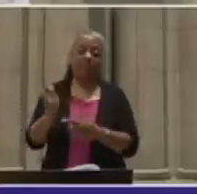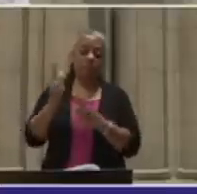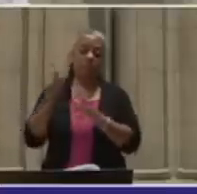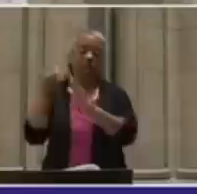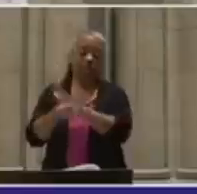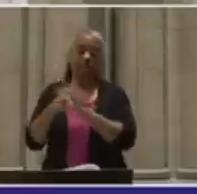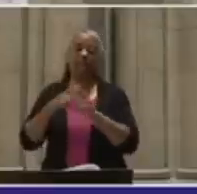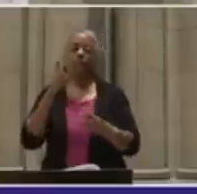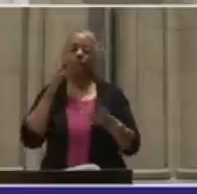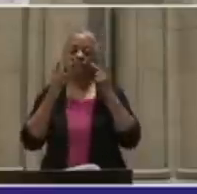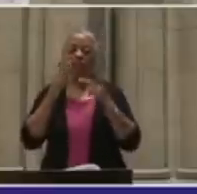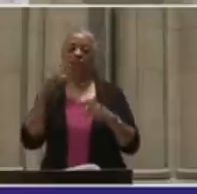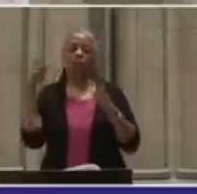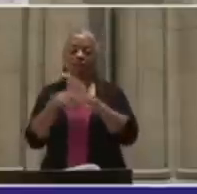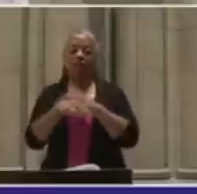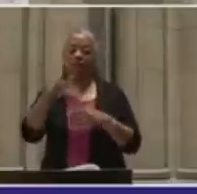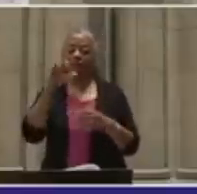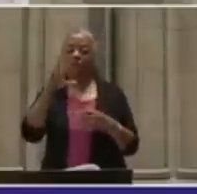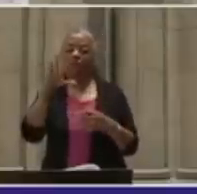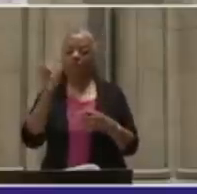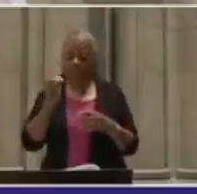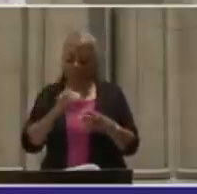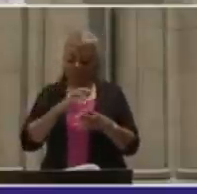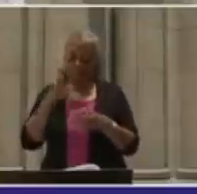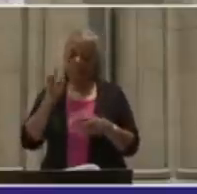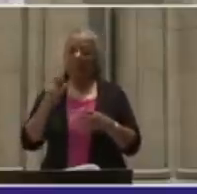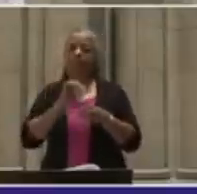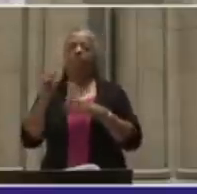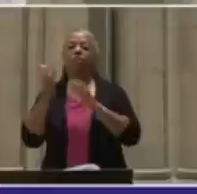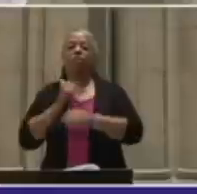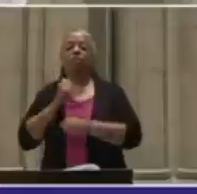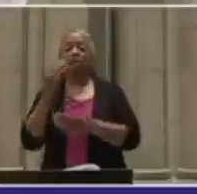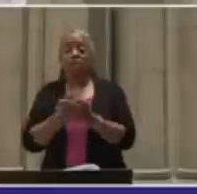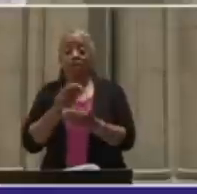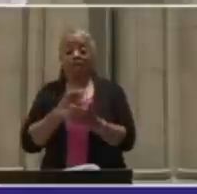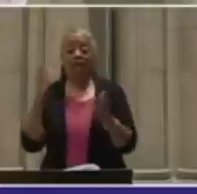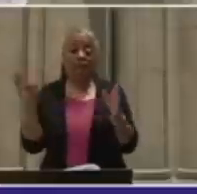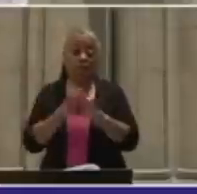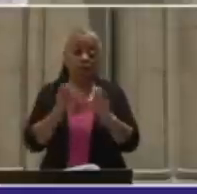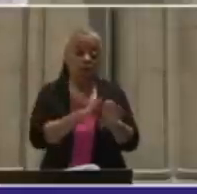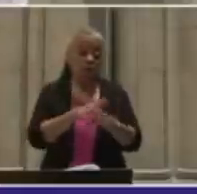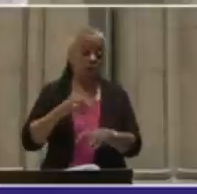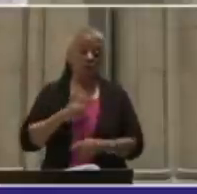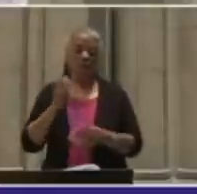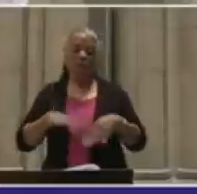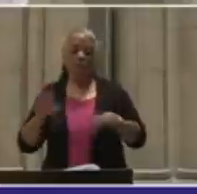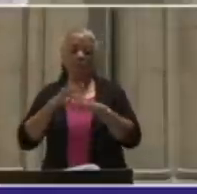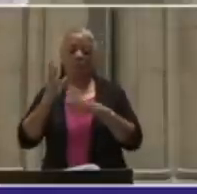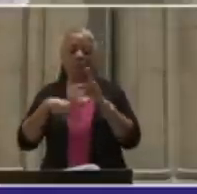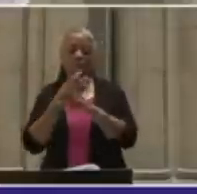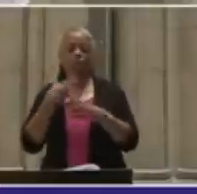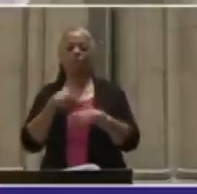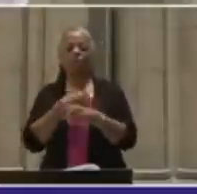If we cut $350 billion from the military budget and close some of the 800 bases we have around the world, we would